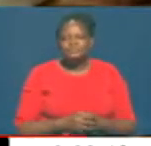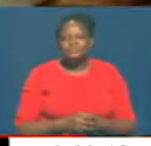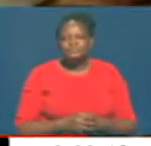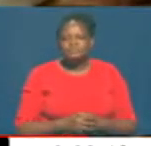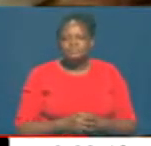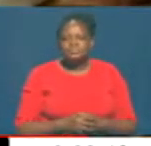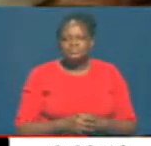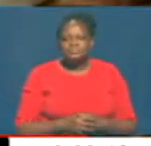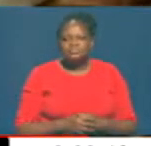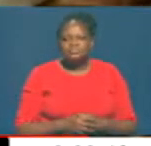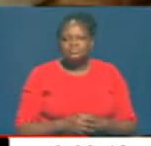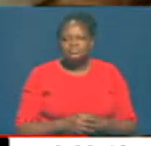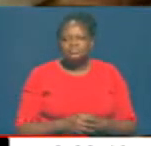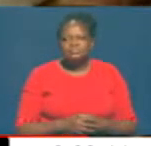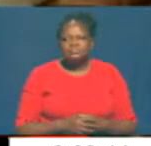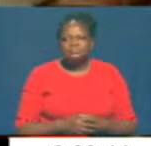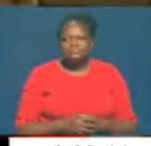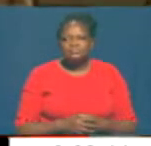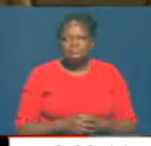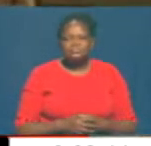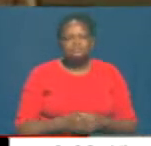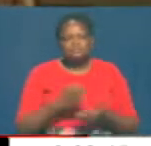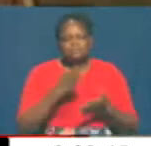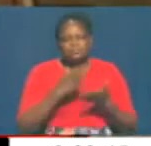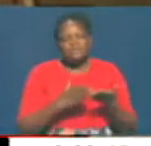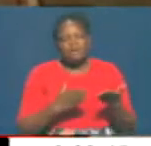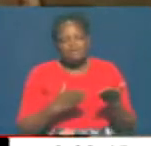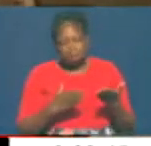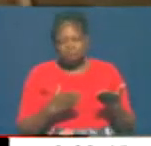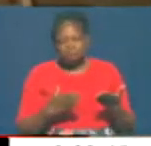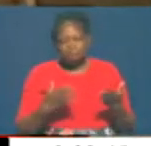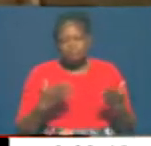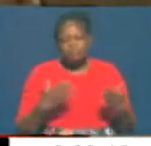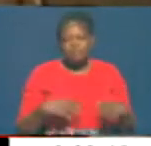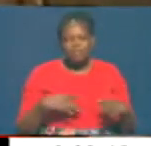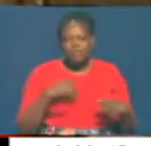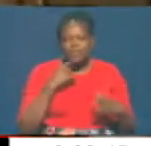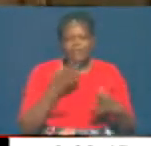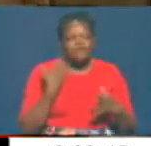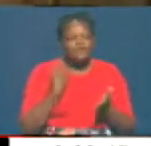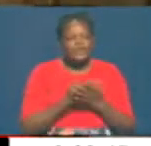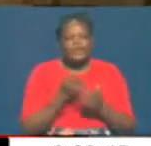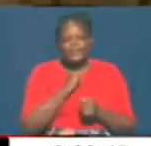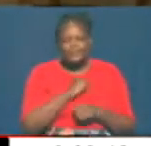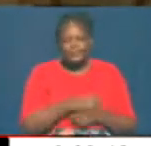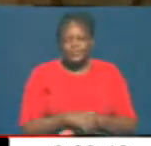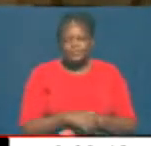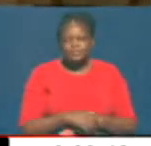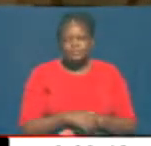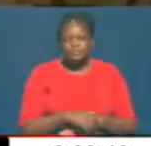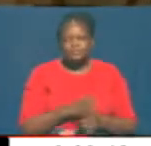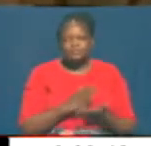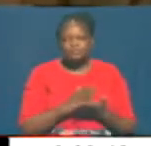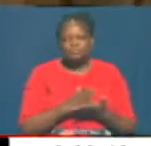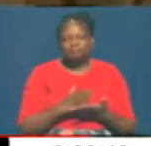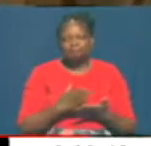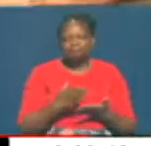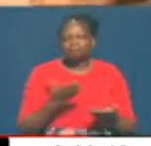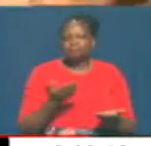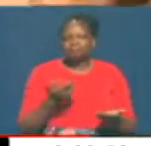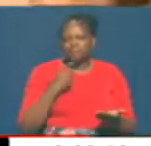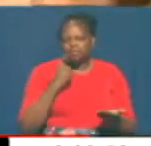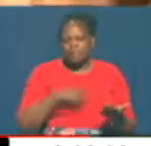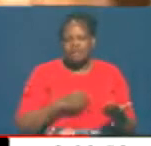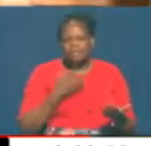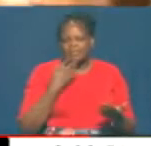Everybody loves freedom, but a section of ex-prisoners in Maralal, Samburu County would rather be locked up again